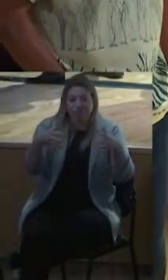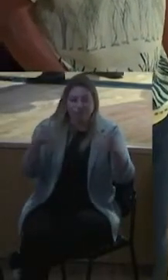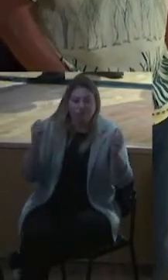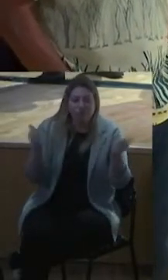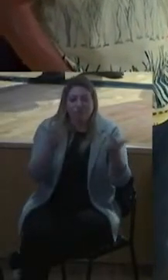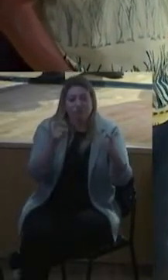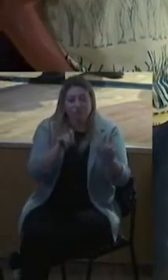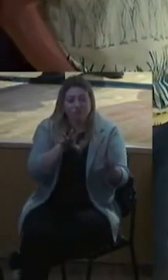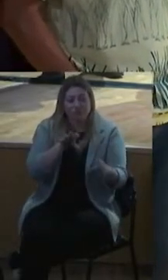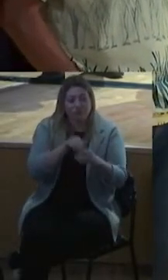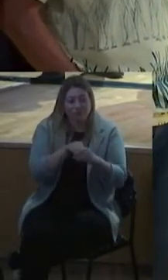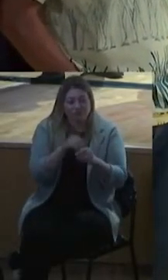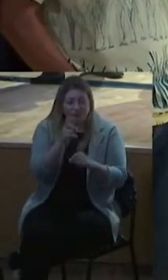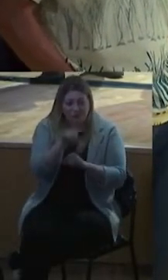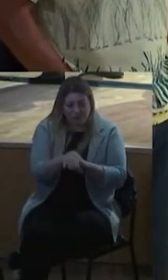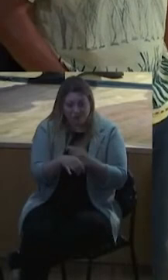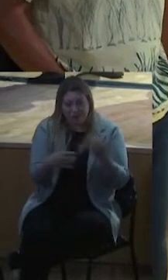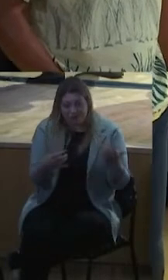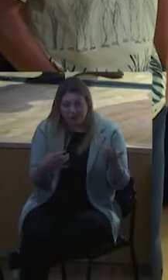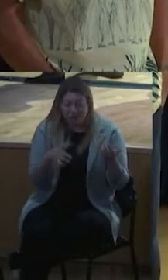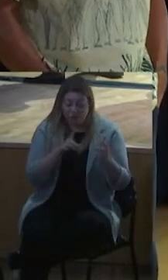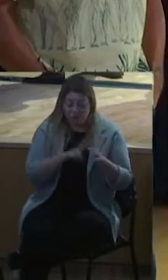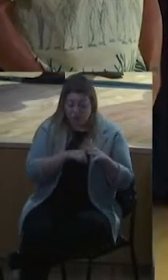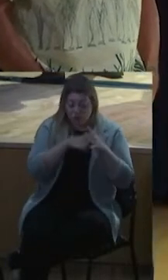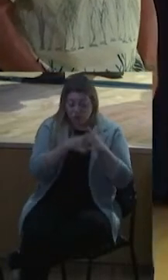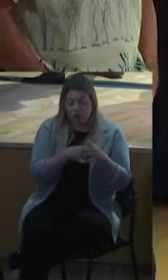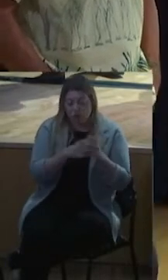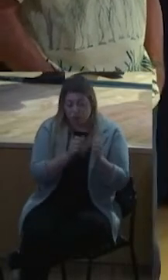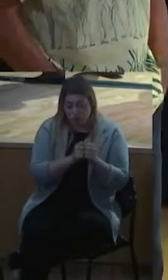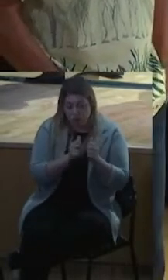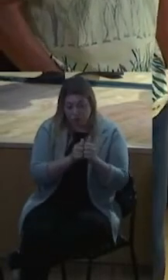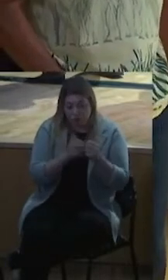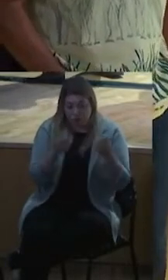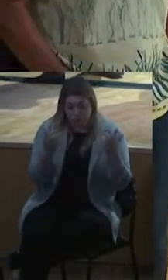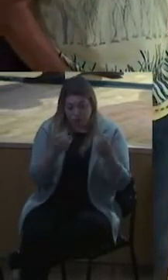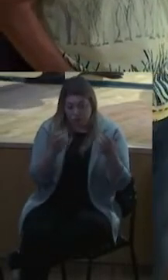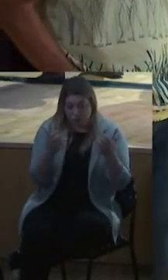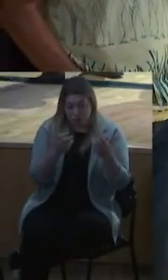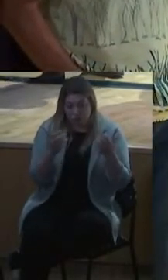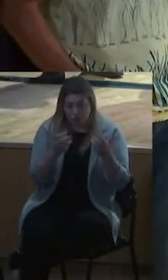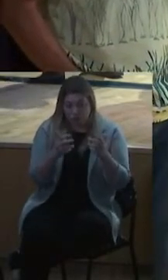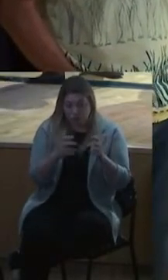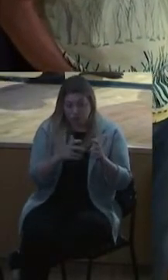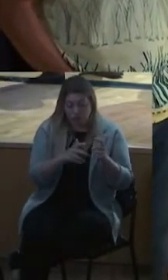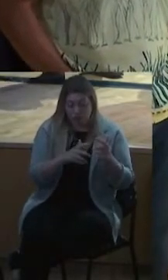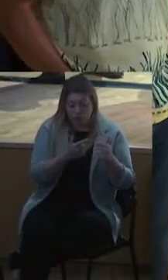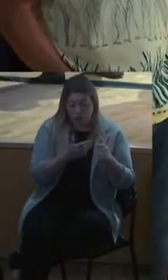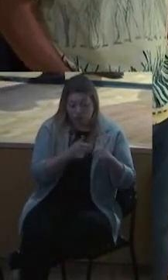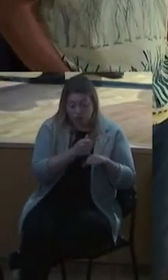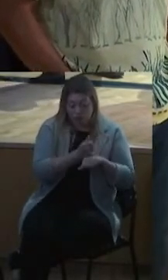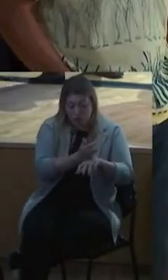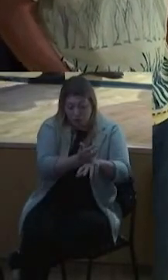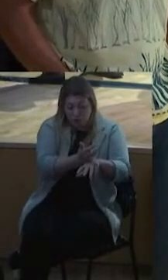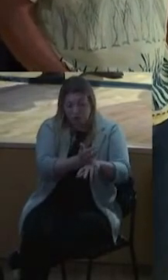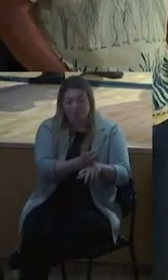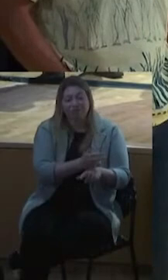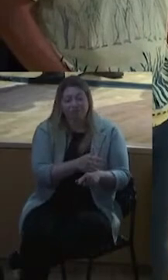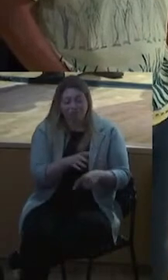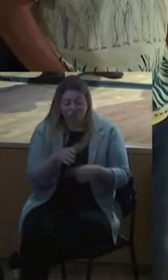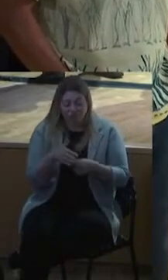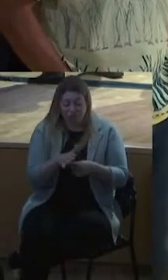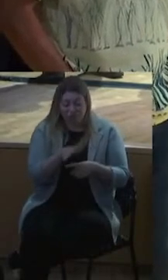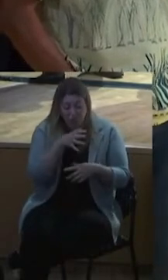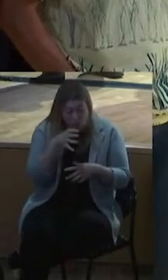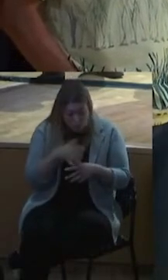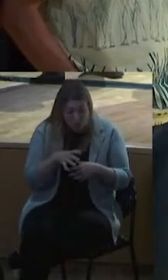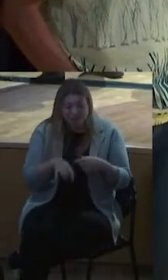to kind of get on board with. And it starts with our grassroots, you know, farmers and fish pond practitioners. And hopefully